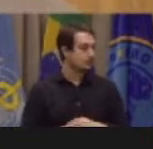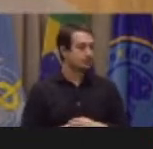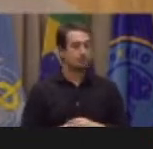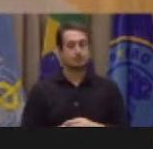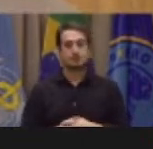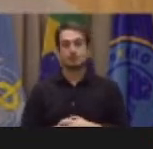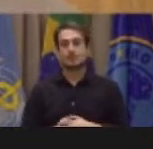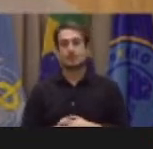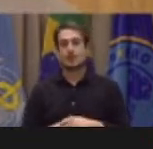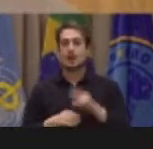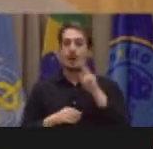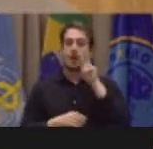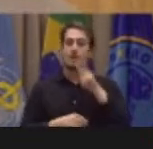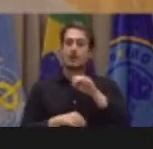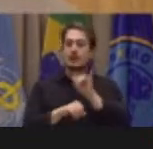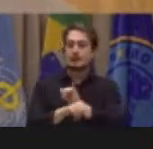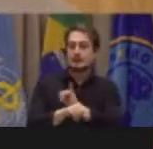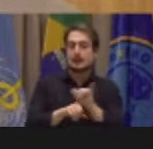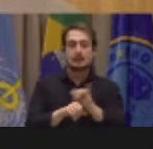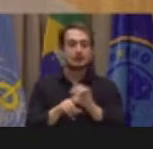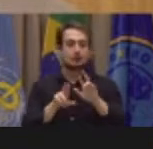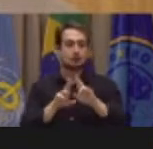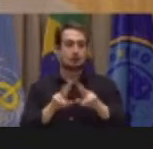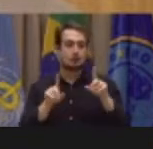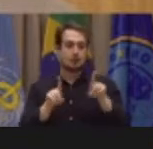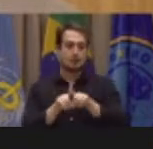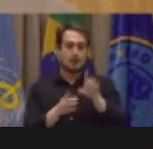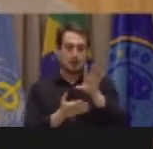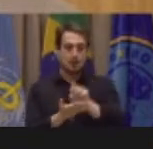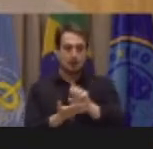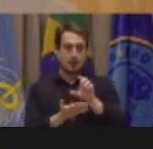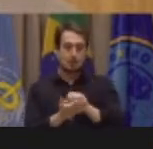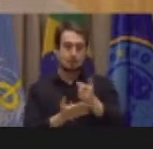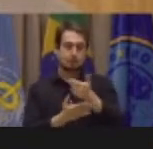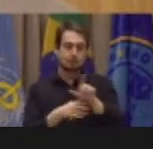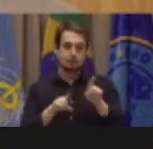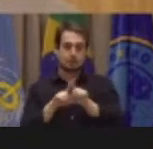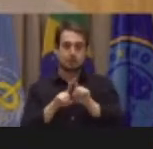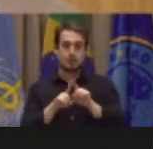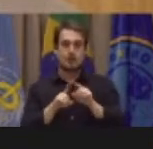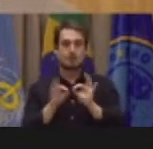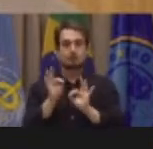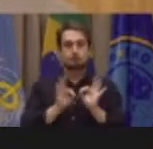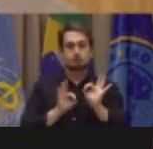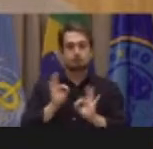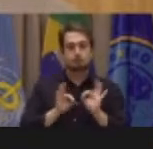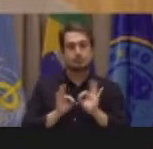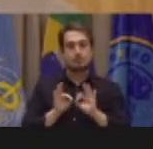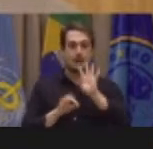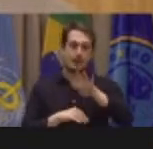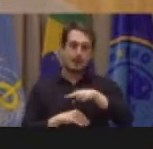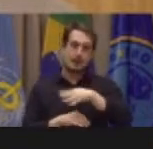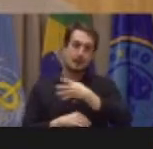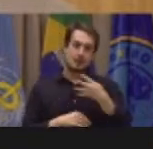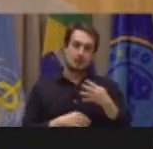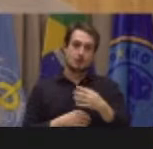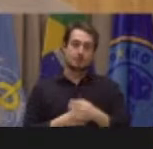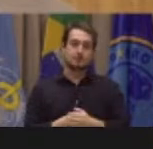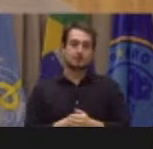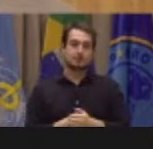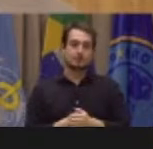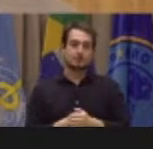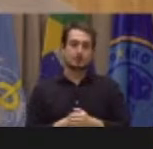and also to take a look at different strategies to improve data, to improve the